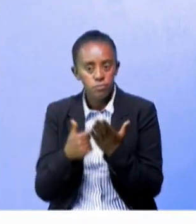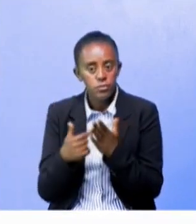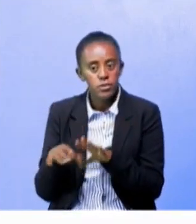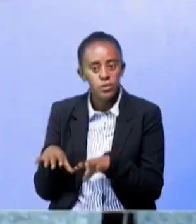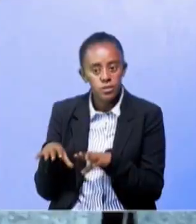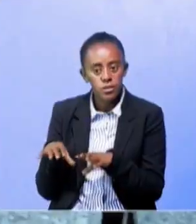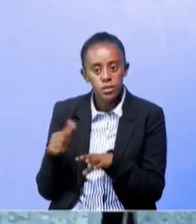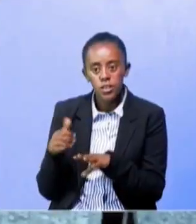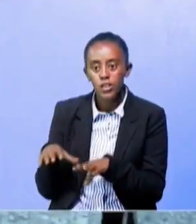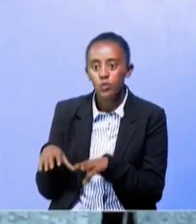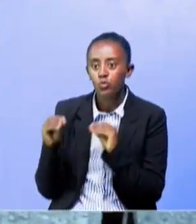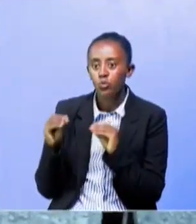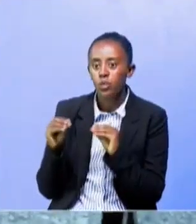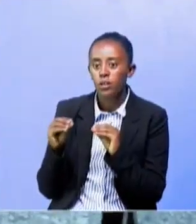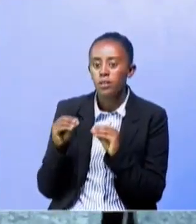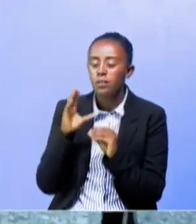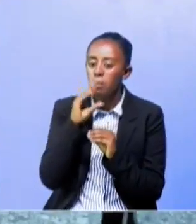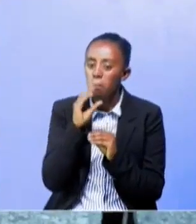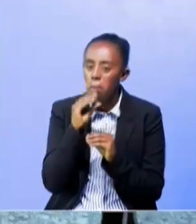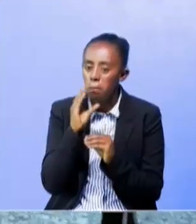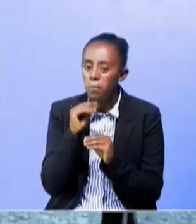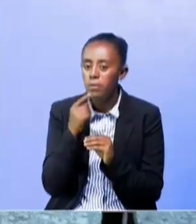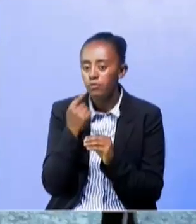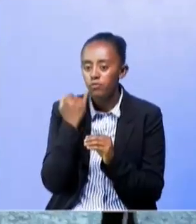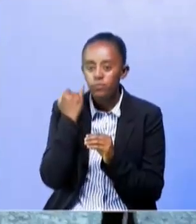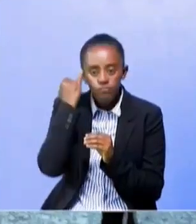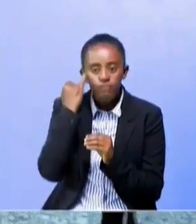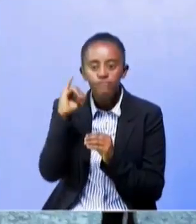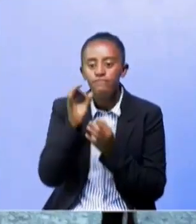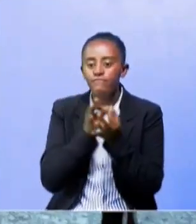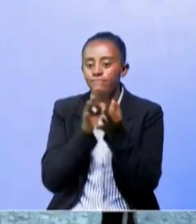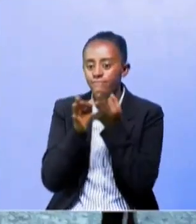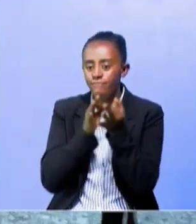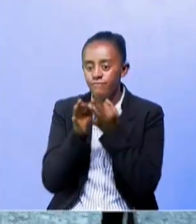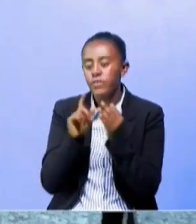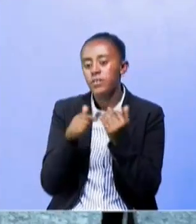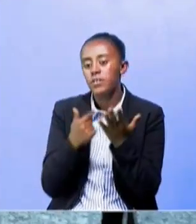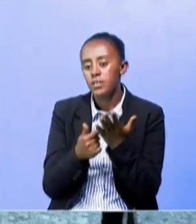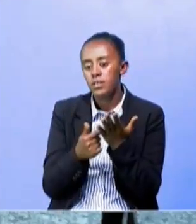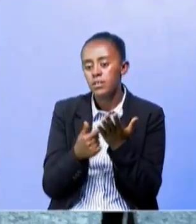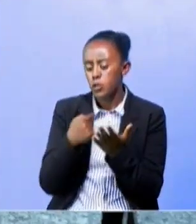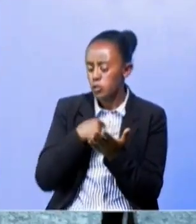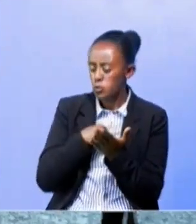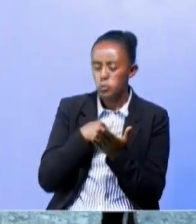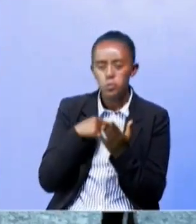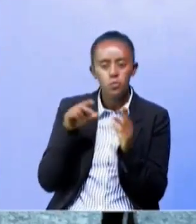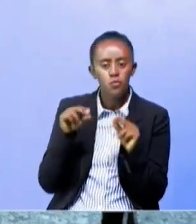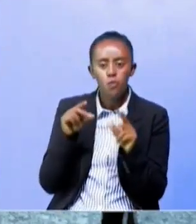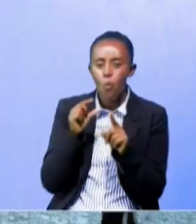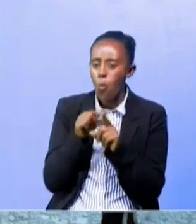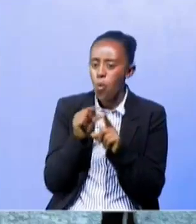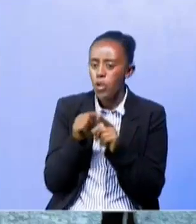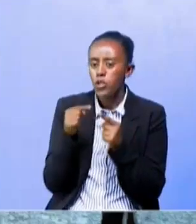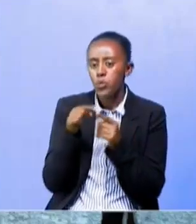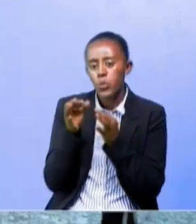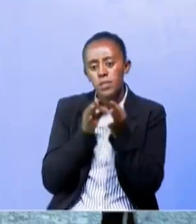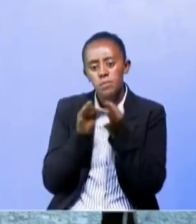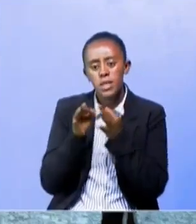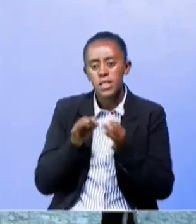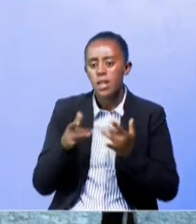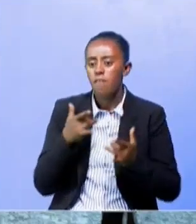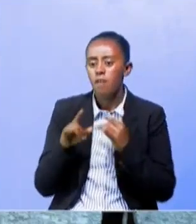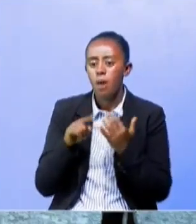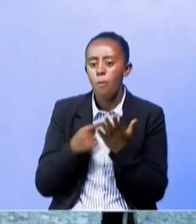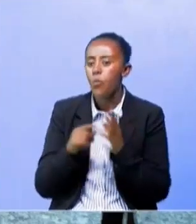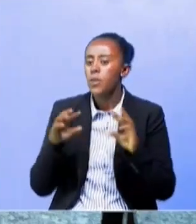or another person who gives opinion about this. To me, I have no words to express my feeling about